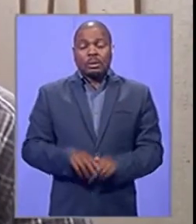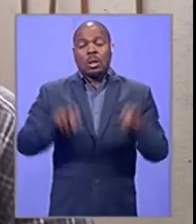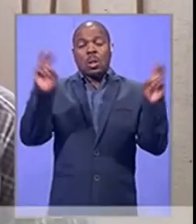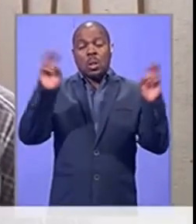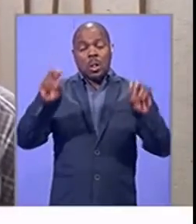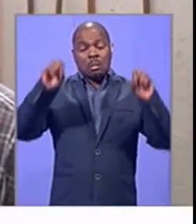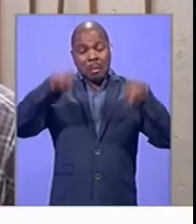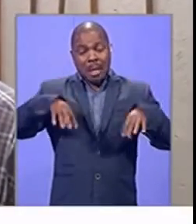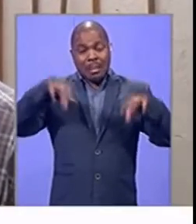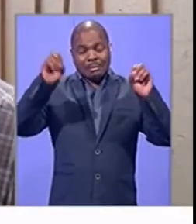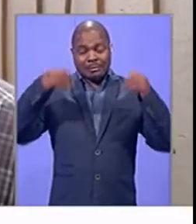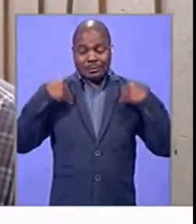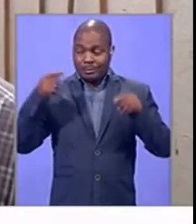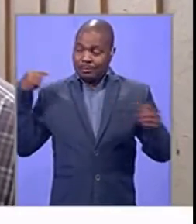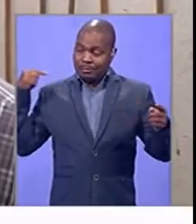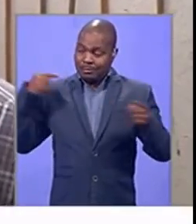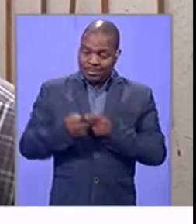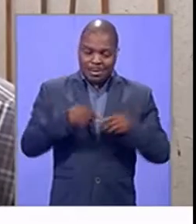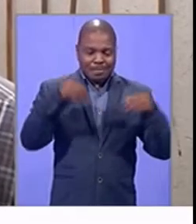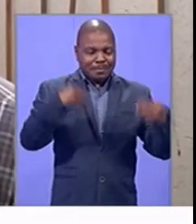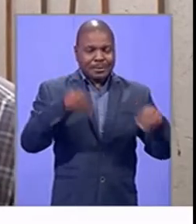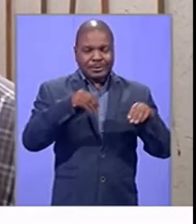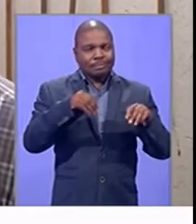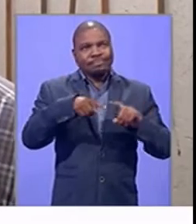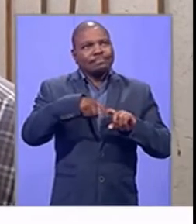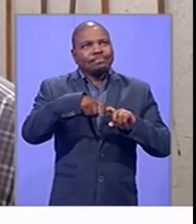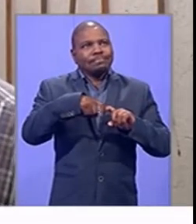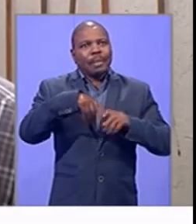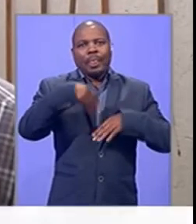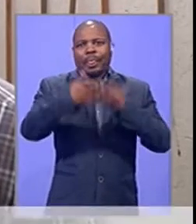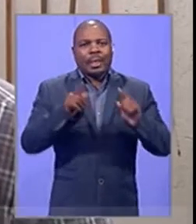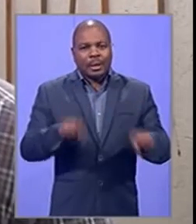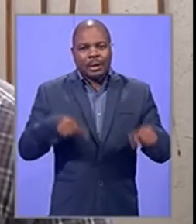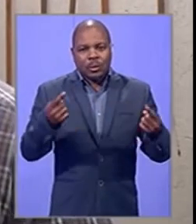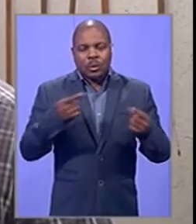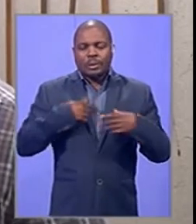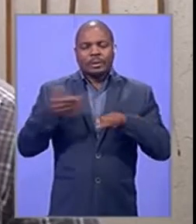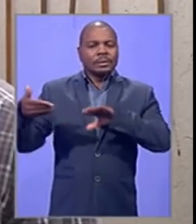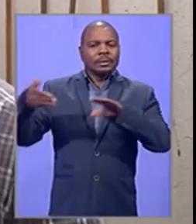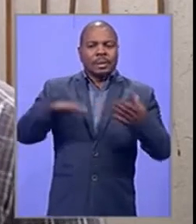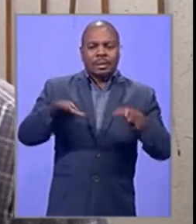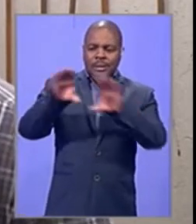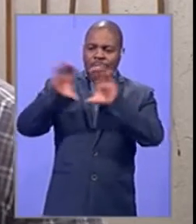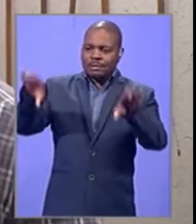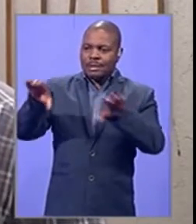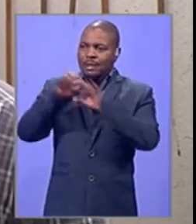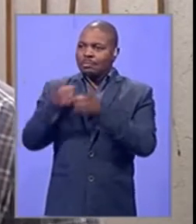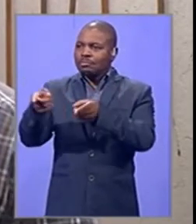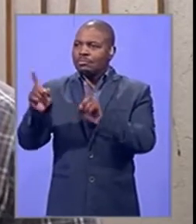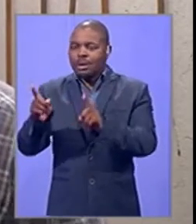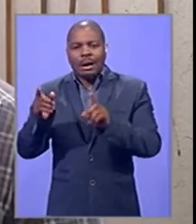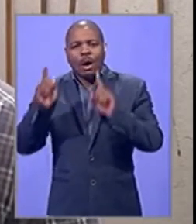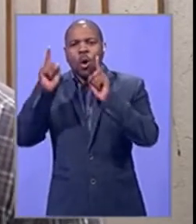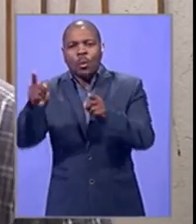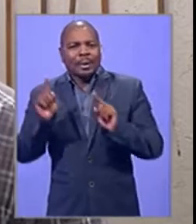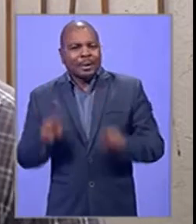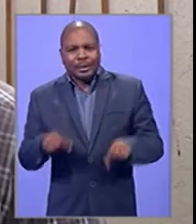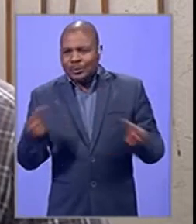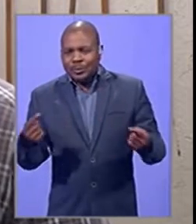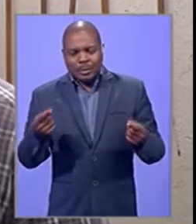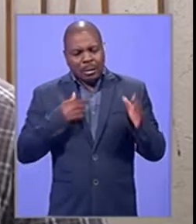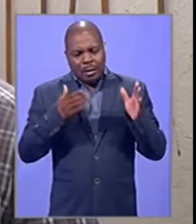our business is stand still. We can't do anything. We can't request the death certificate. We can't do anything. We can't arrange